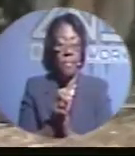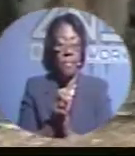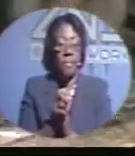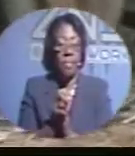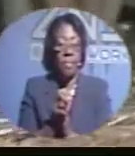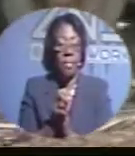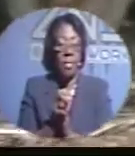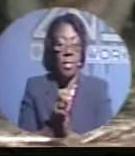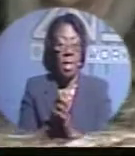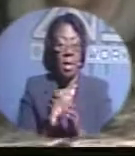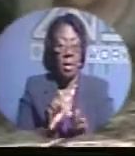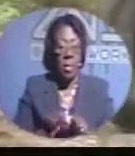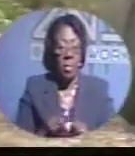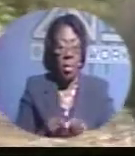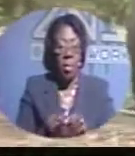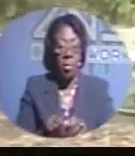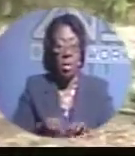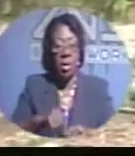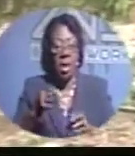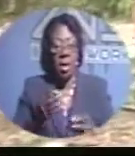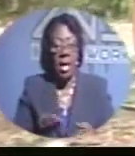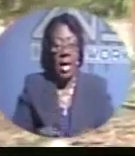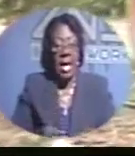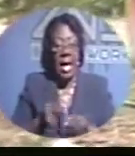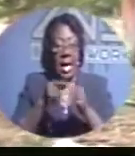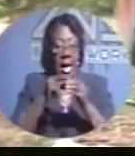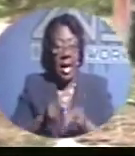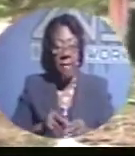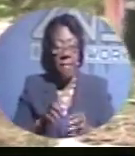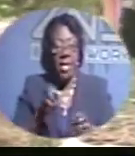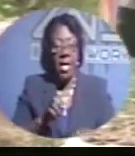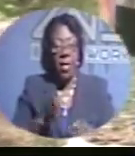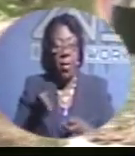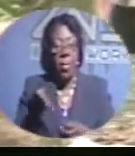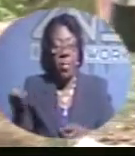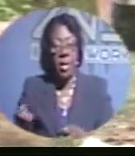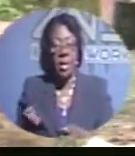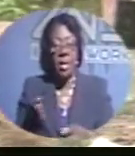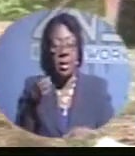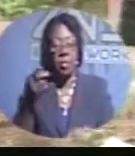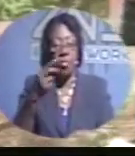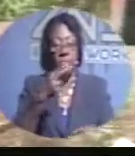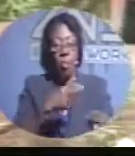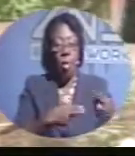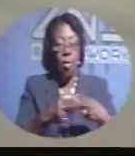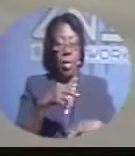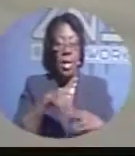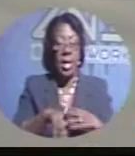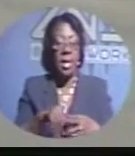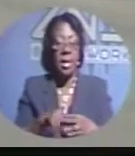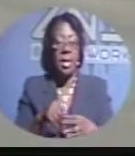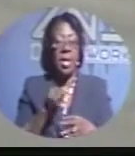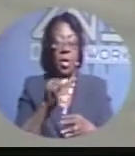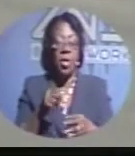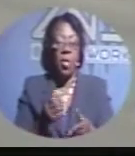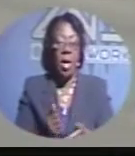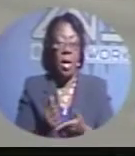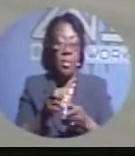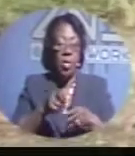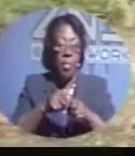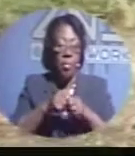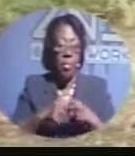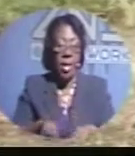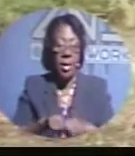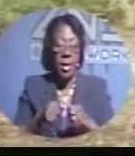The bulldozers and other heavy equipment have rolled in to not only demolish a crime-infested haven, but to help dismantle the criminal